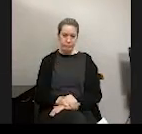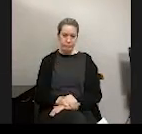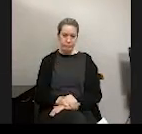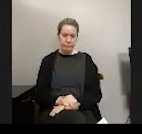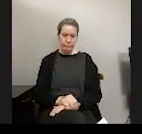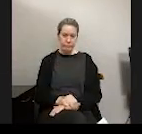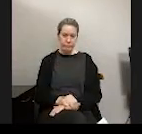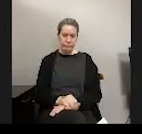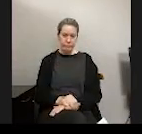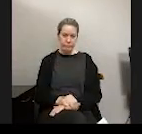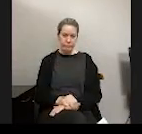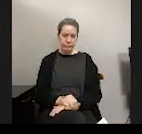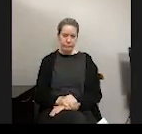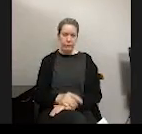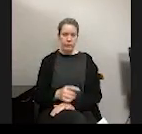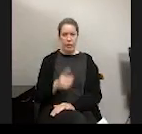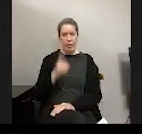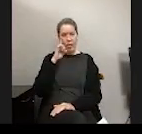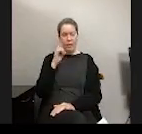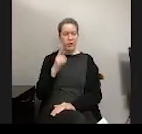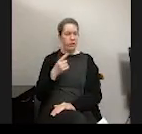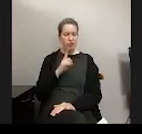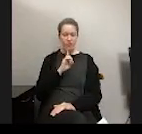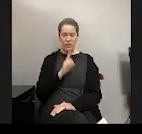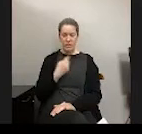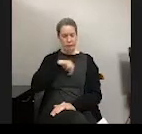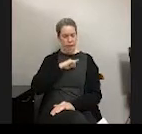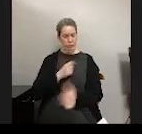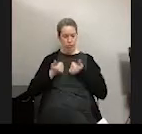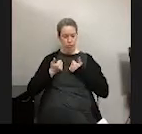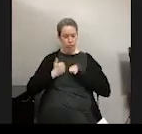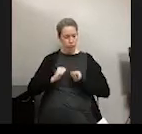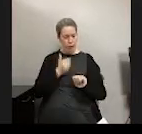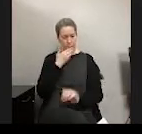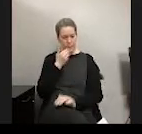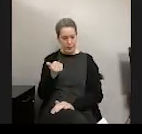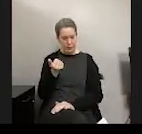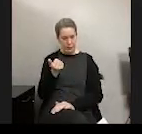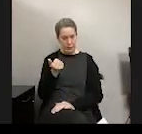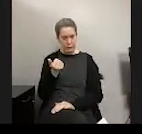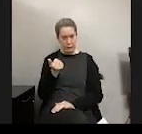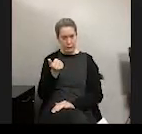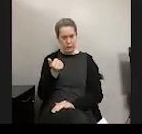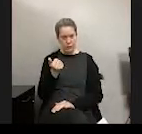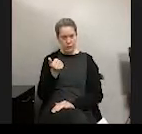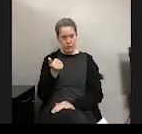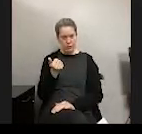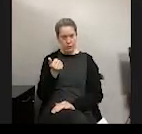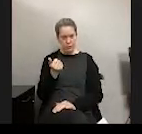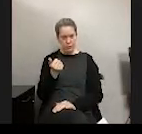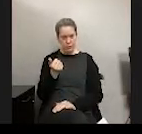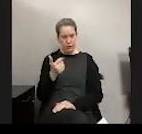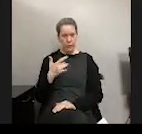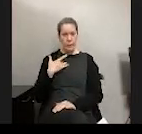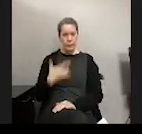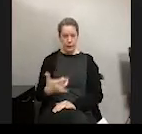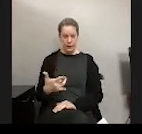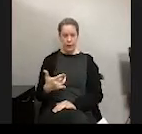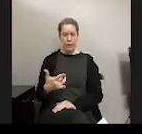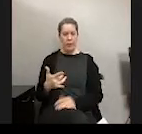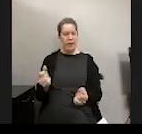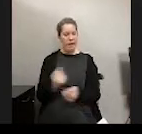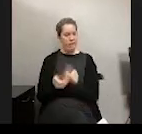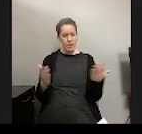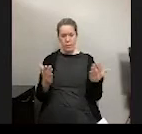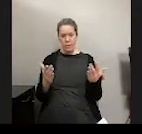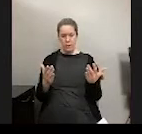I think we try to do our best to get our, especially open calls. Like we do everything through an open call, so it is technically